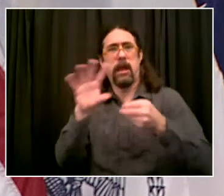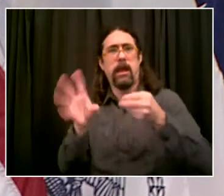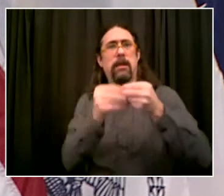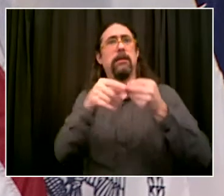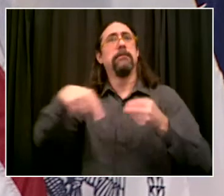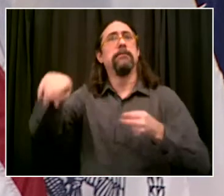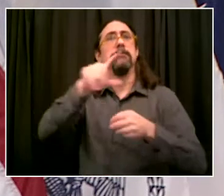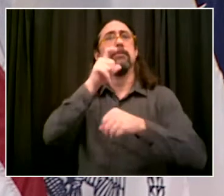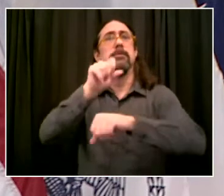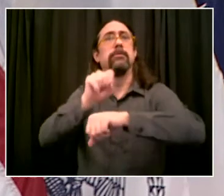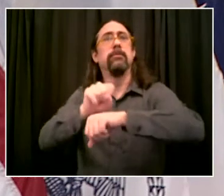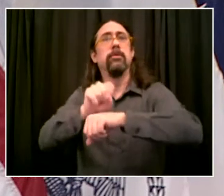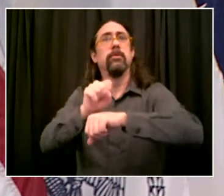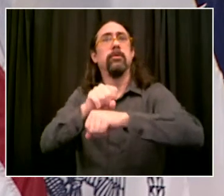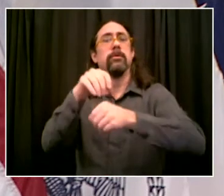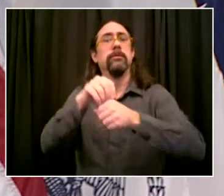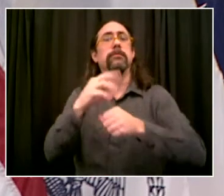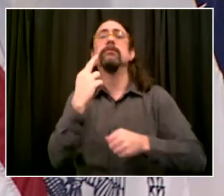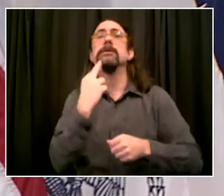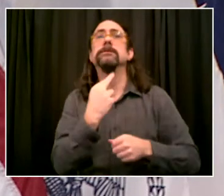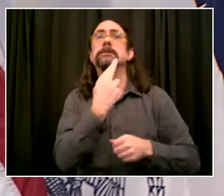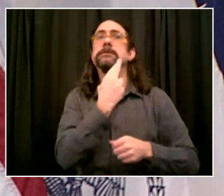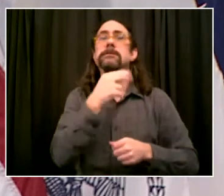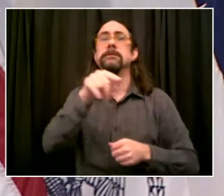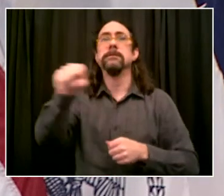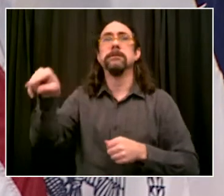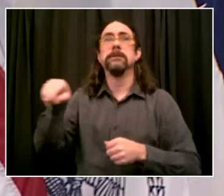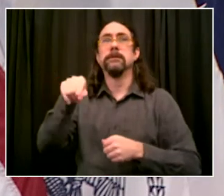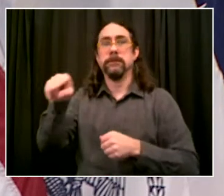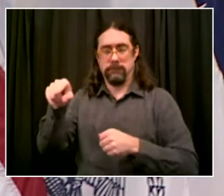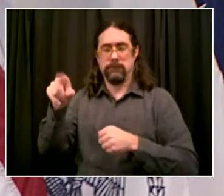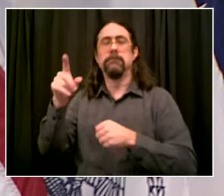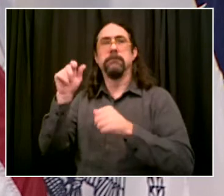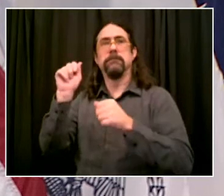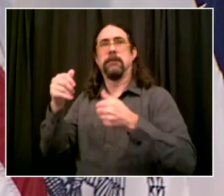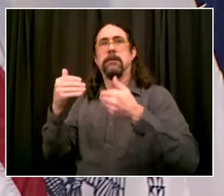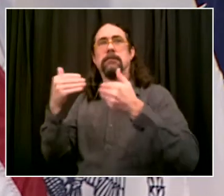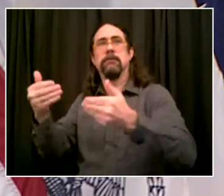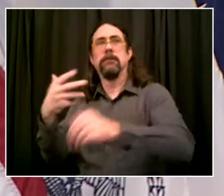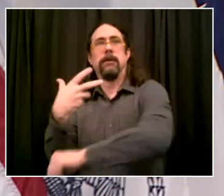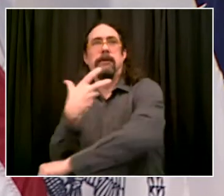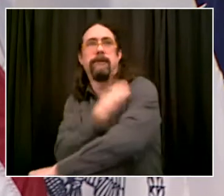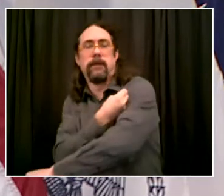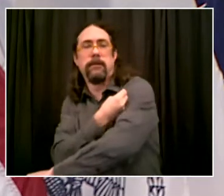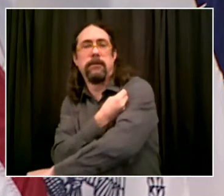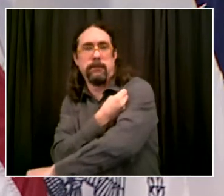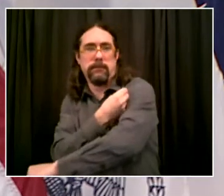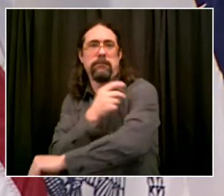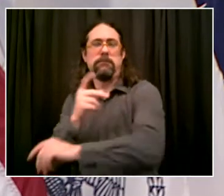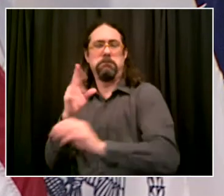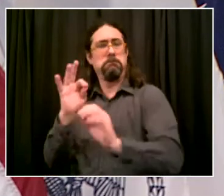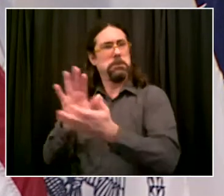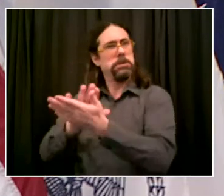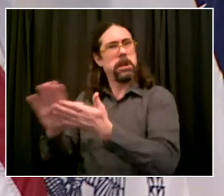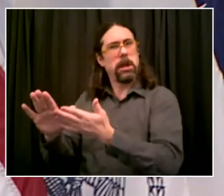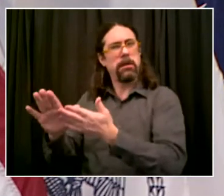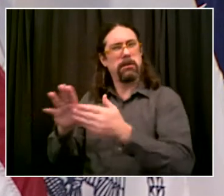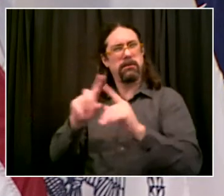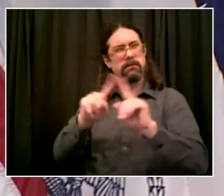they can't get the vaccine, but now a healthy 25-year-old waiter who would recover, we